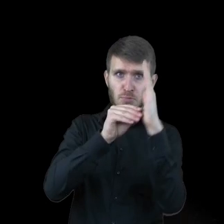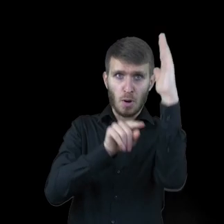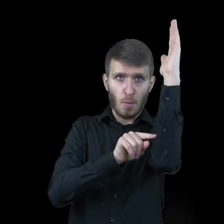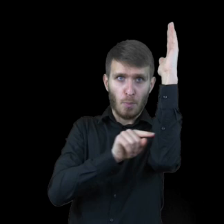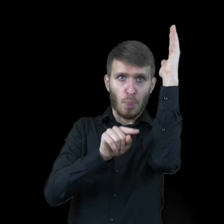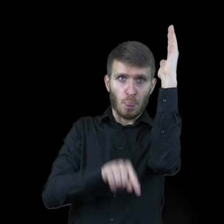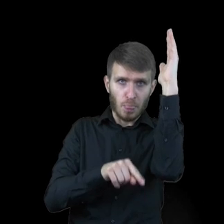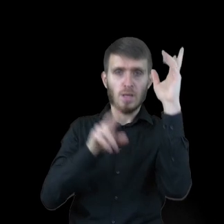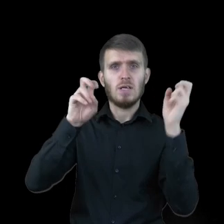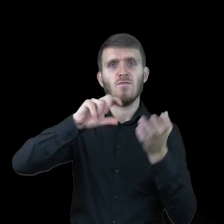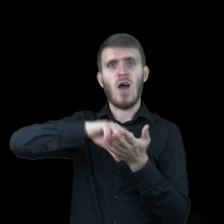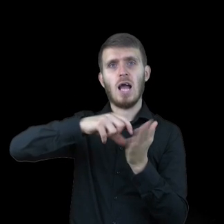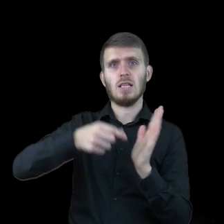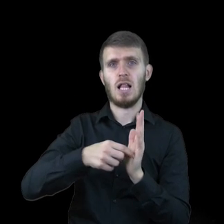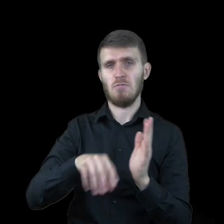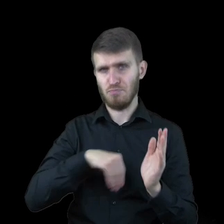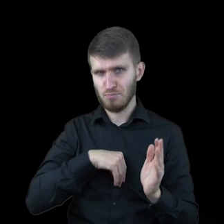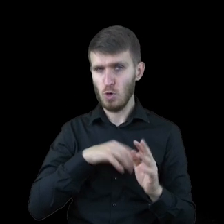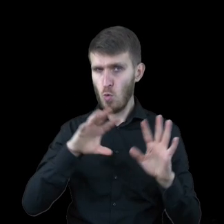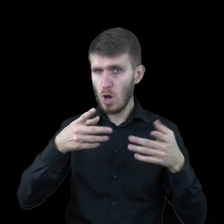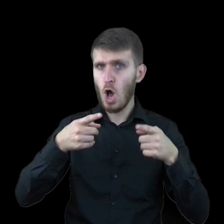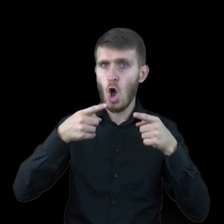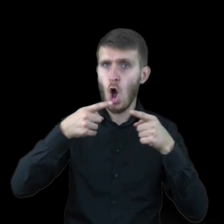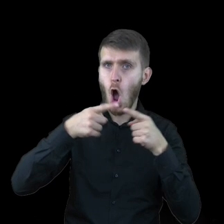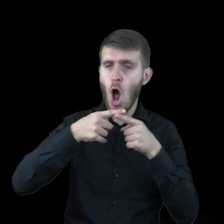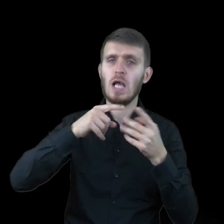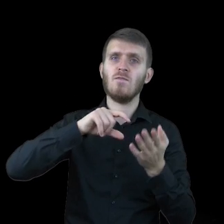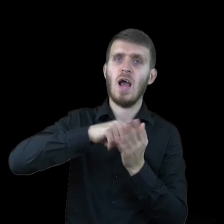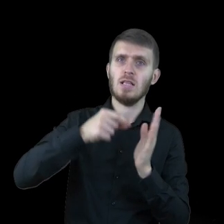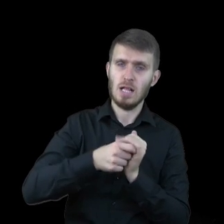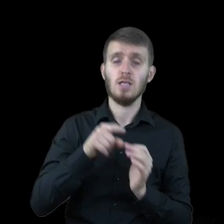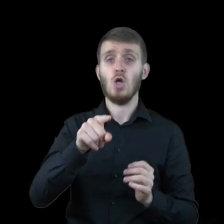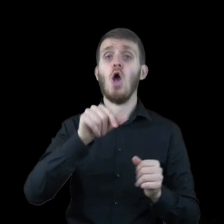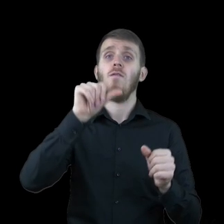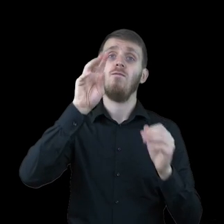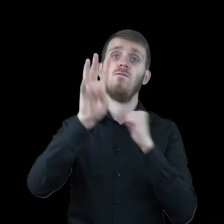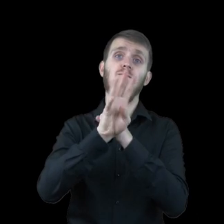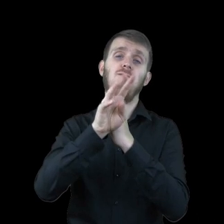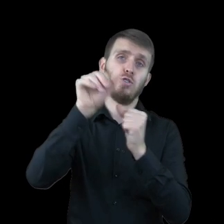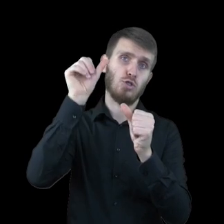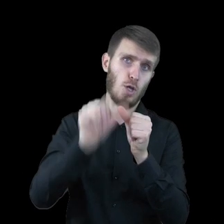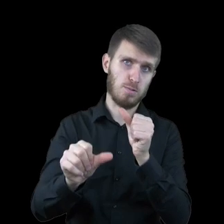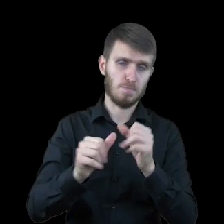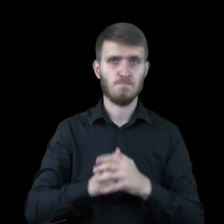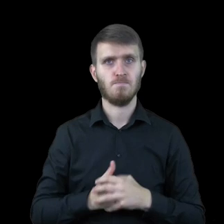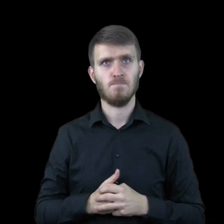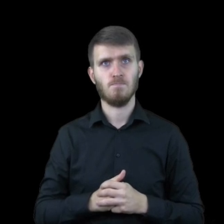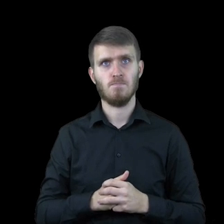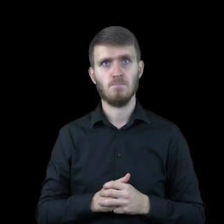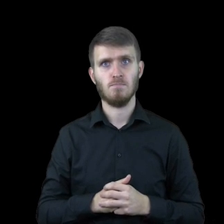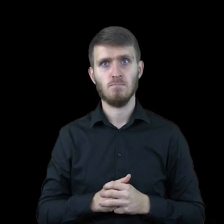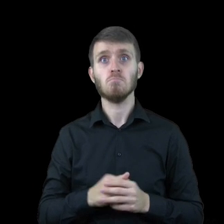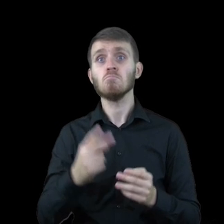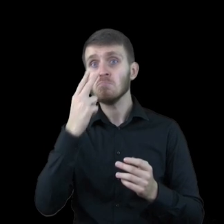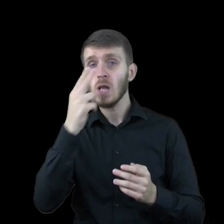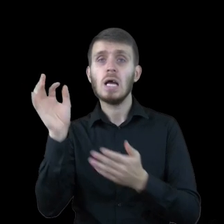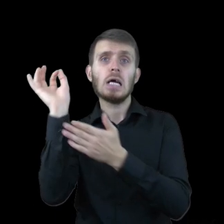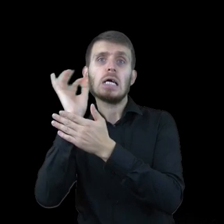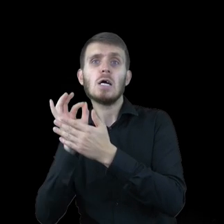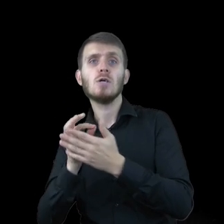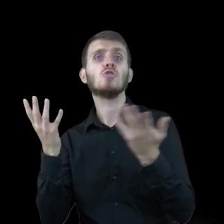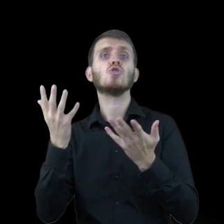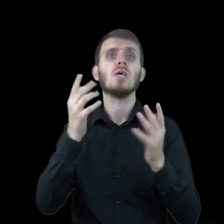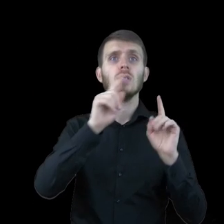So this is a 90 degree angle. So coming over to our dial, if we start at the top and we go 90 degrees,